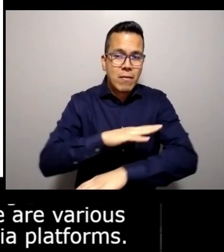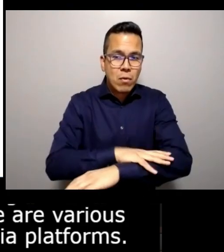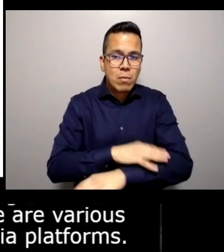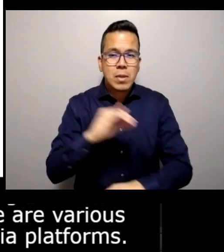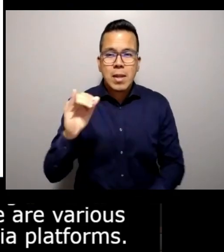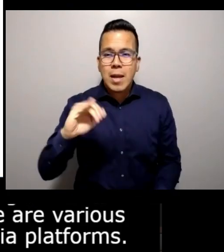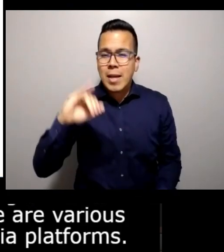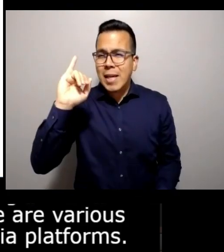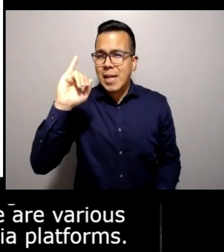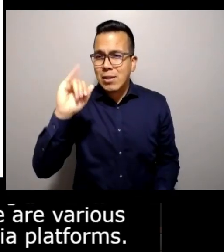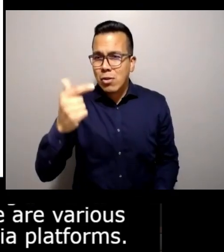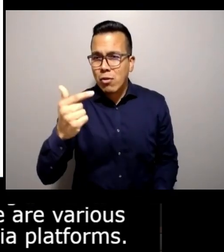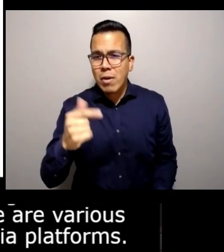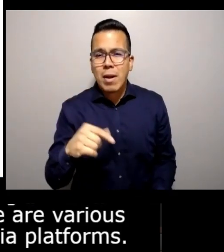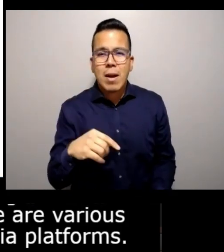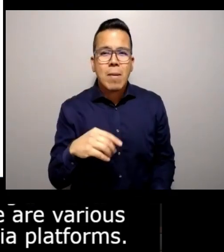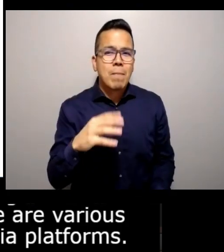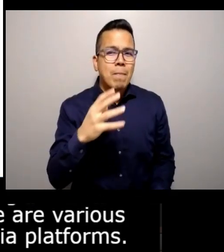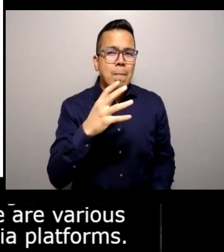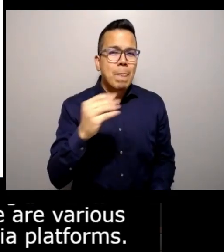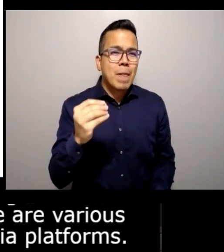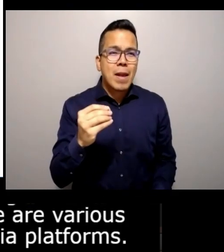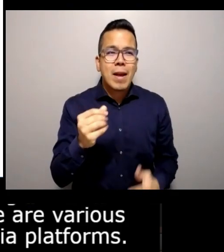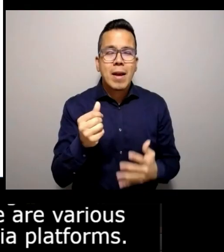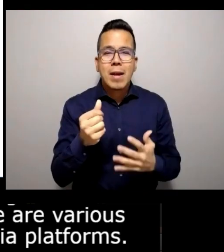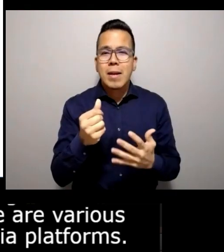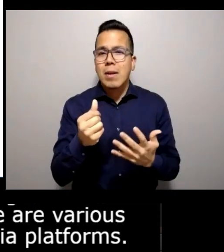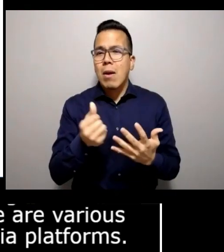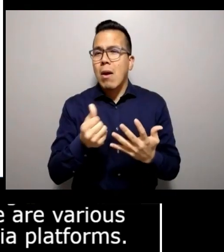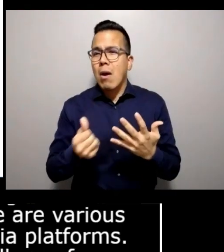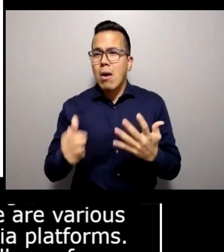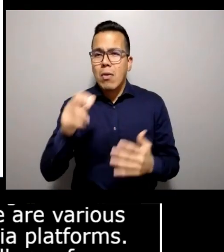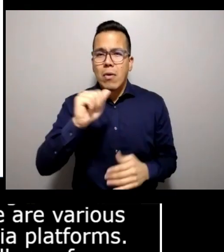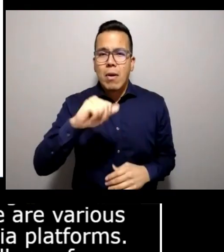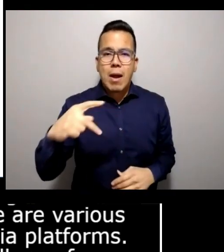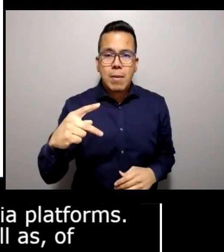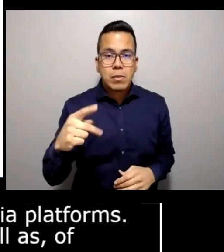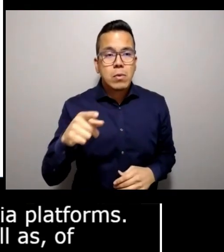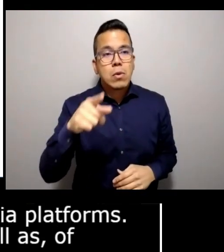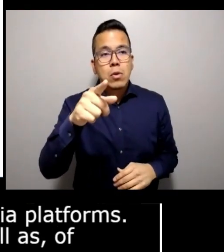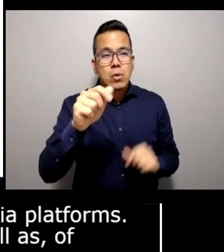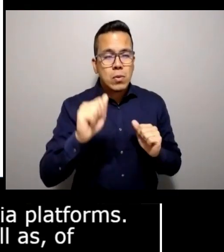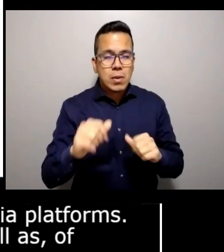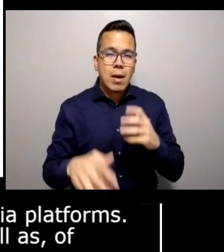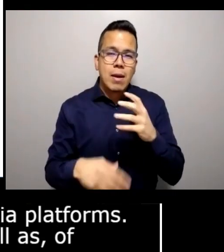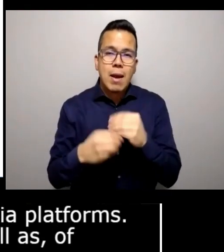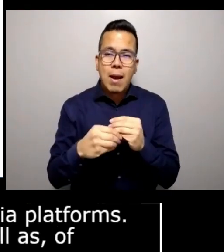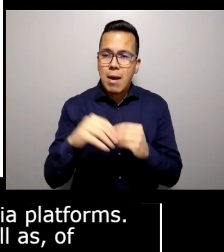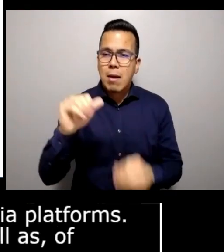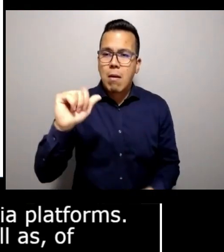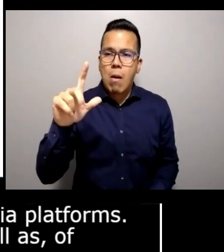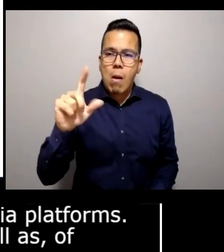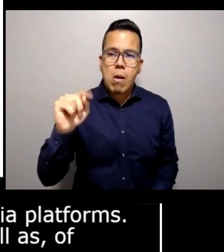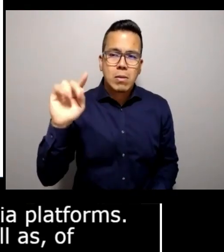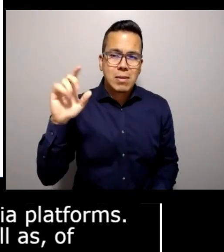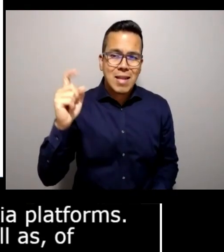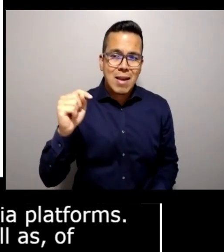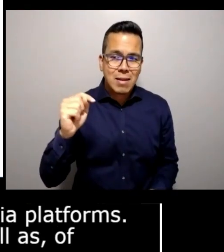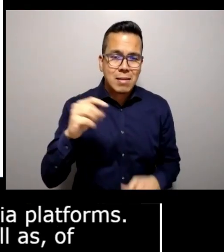Instagram and others as well. Of course, you can add alt tags in your photo or